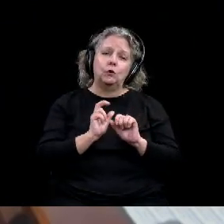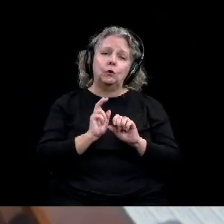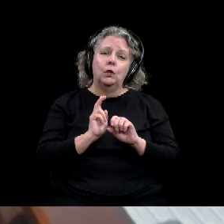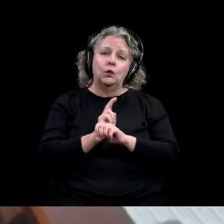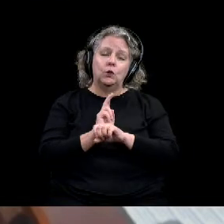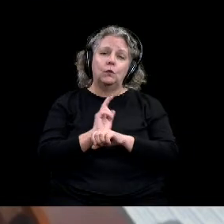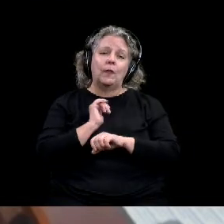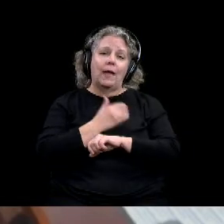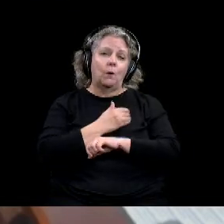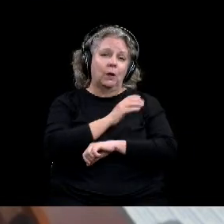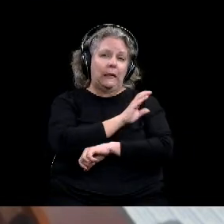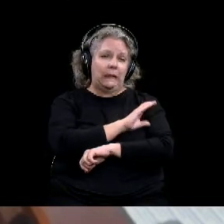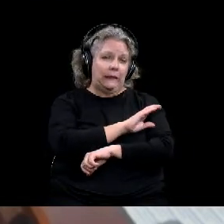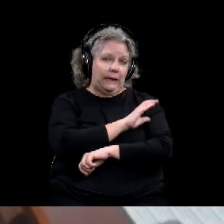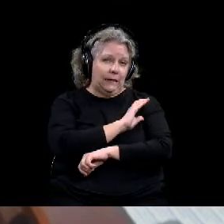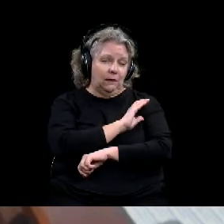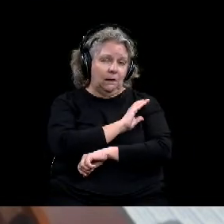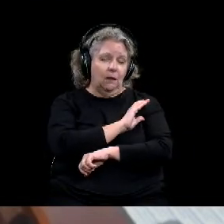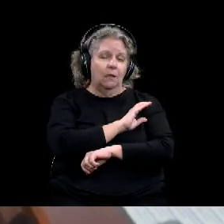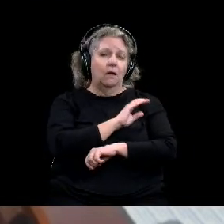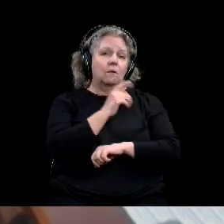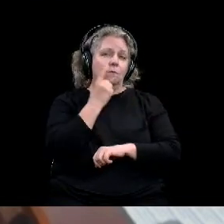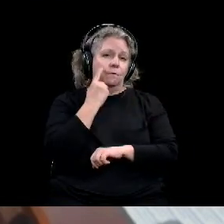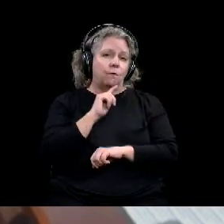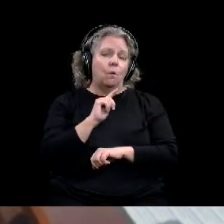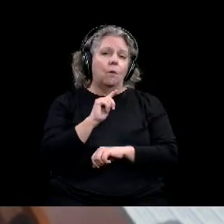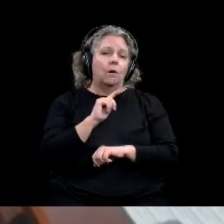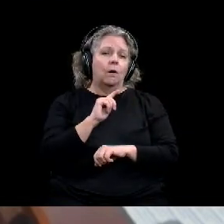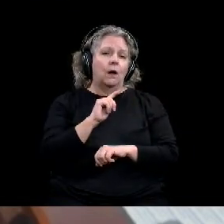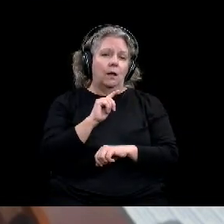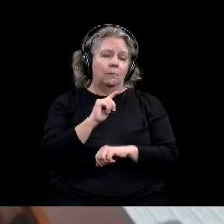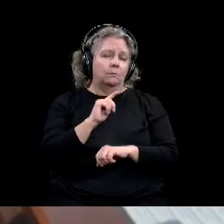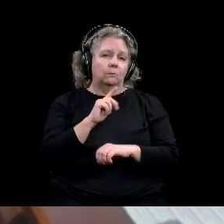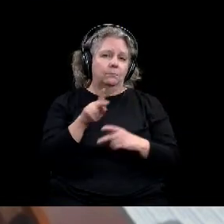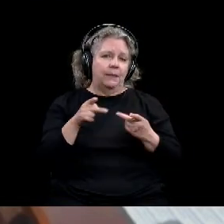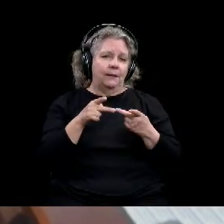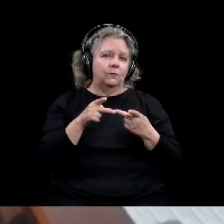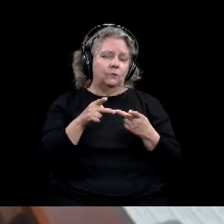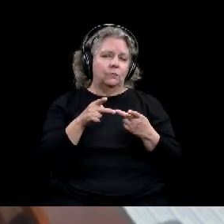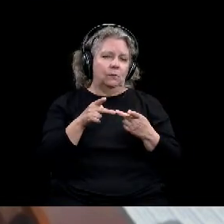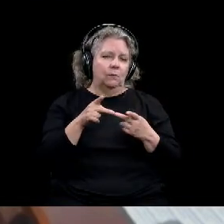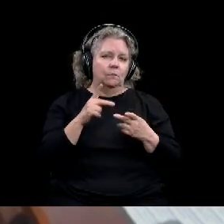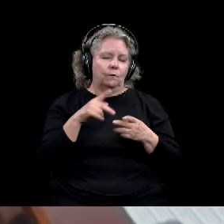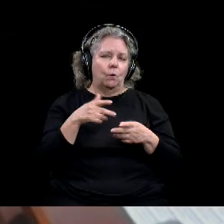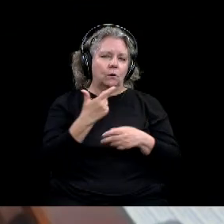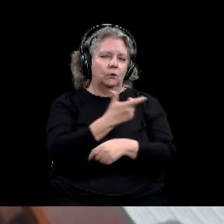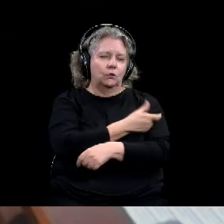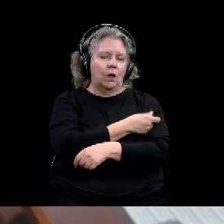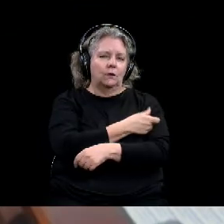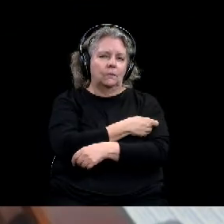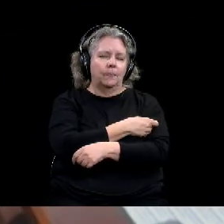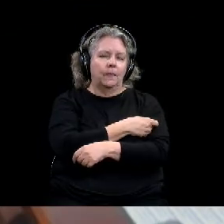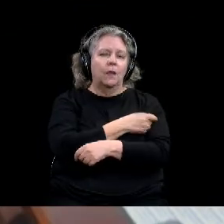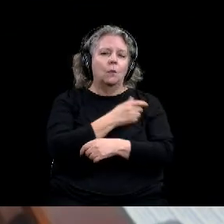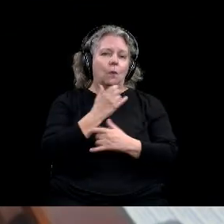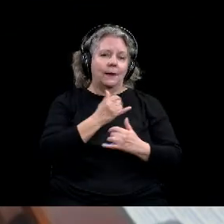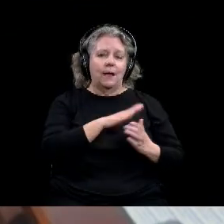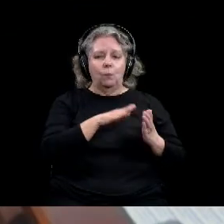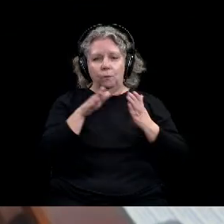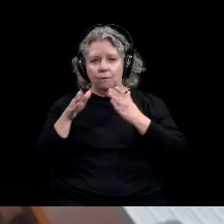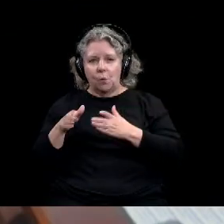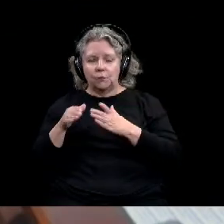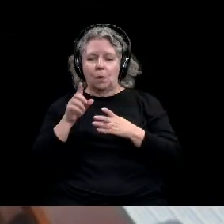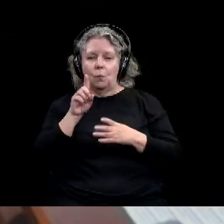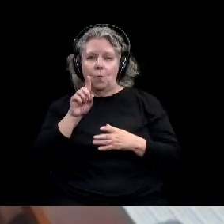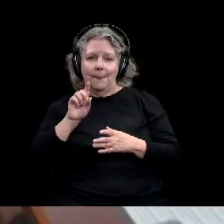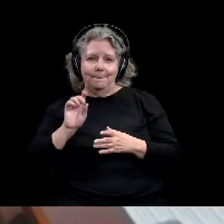site. We are focusing on our 1B patients that we can reach out to. Those patients